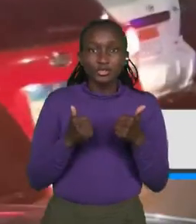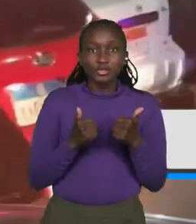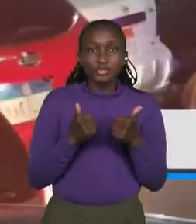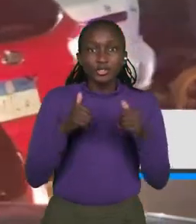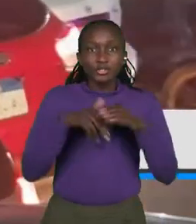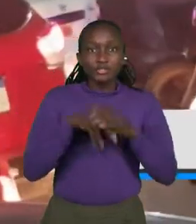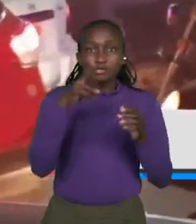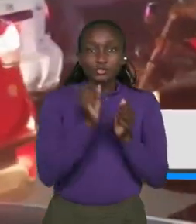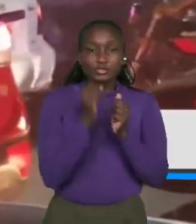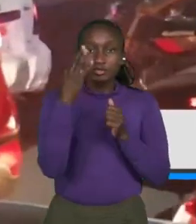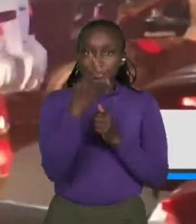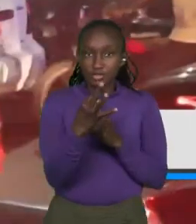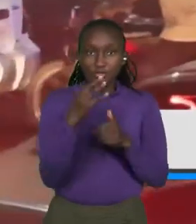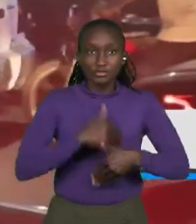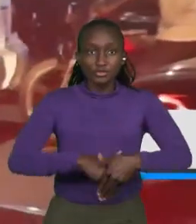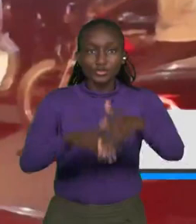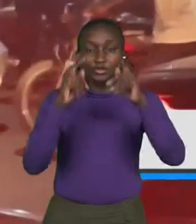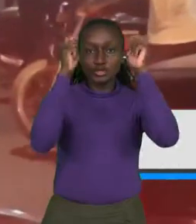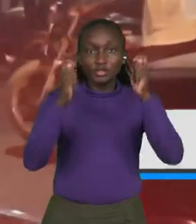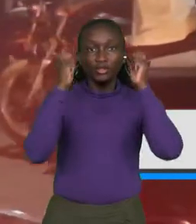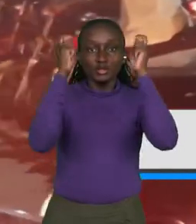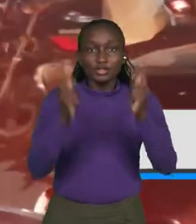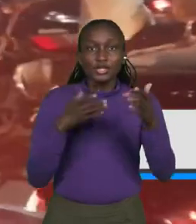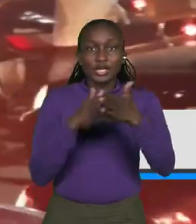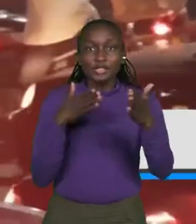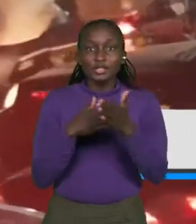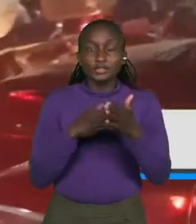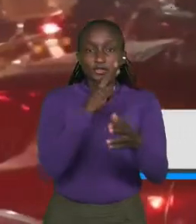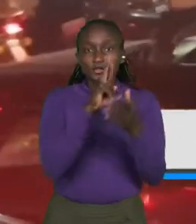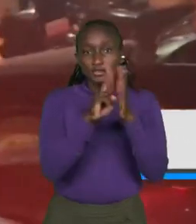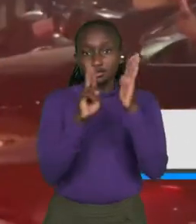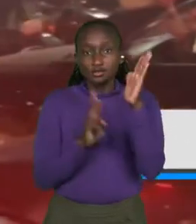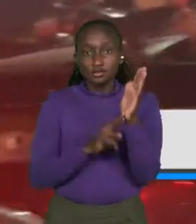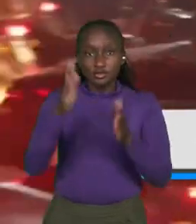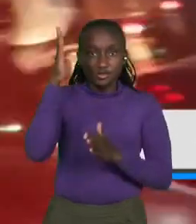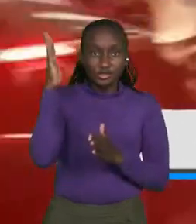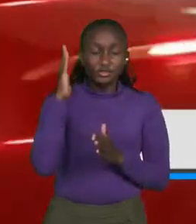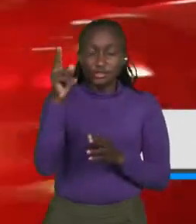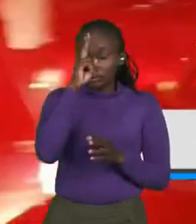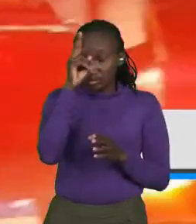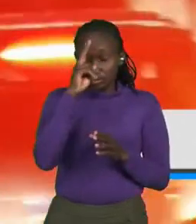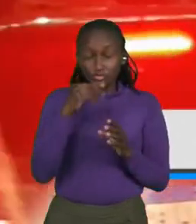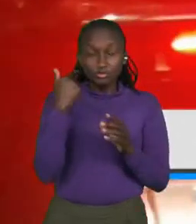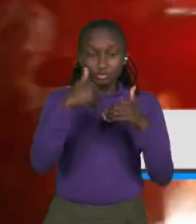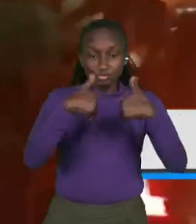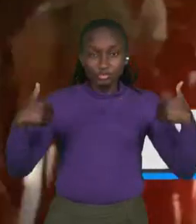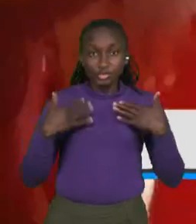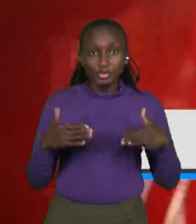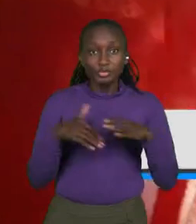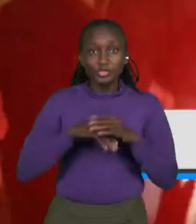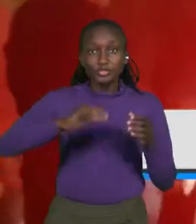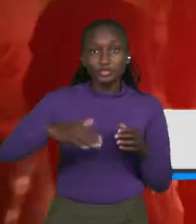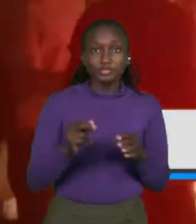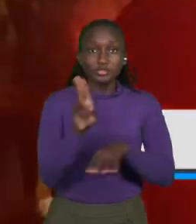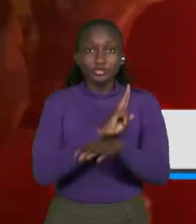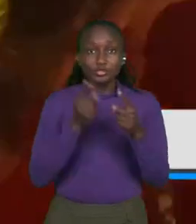in 2013 following mass protests against his reign. Security forces moved to disperse the crowds in Cairo using